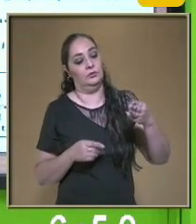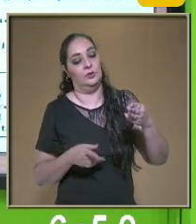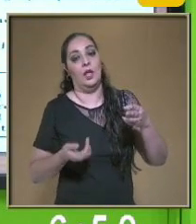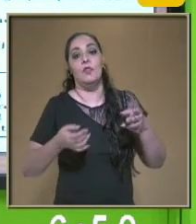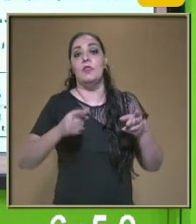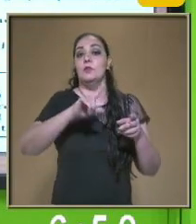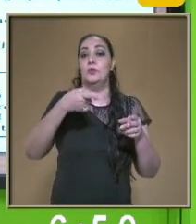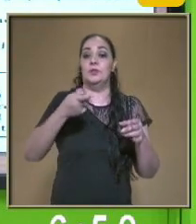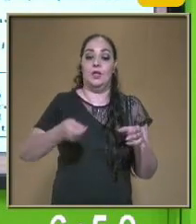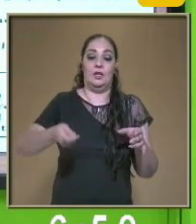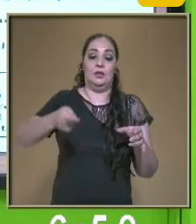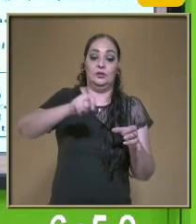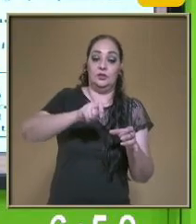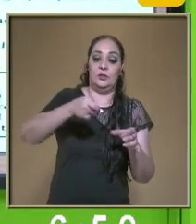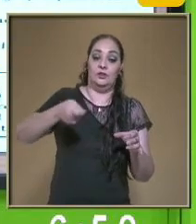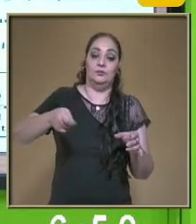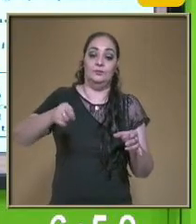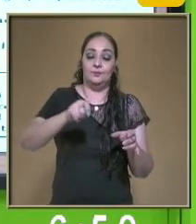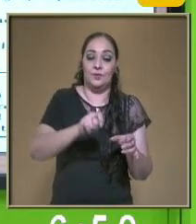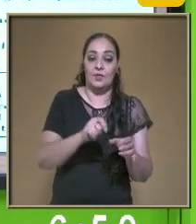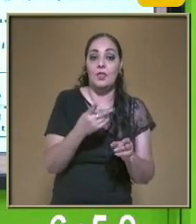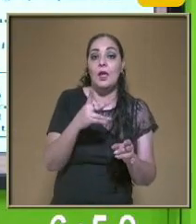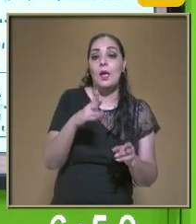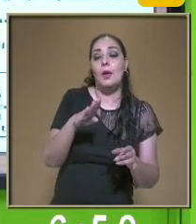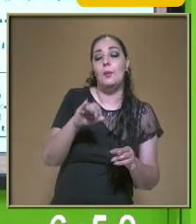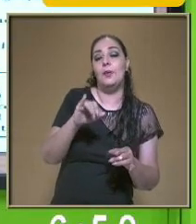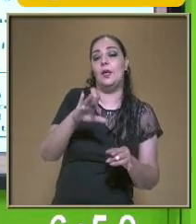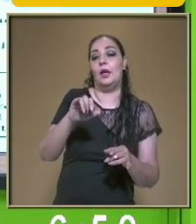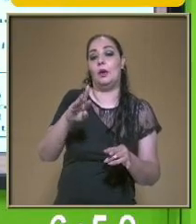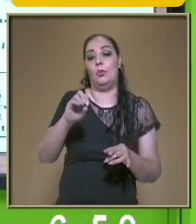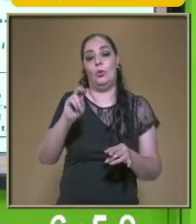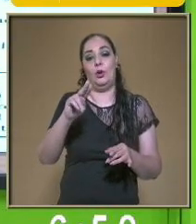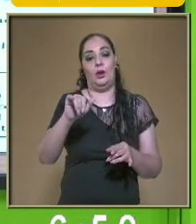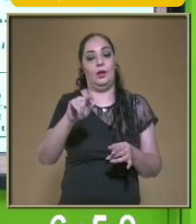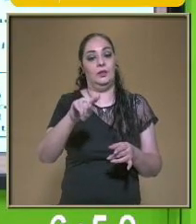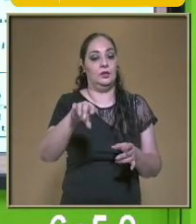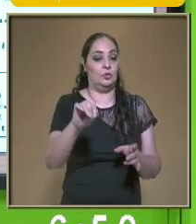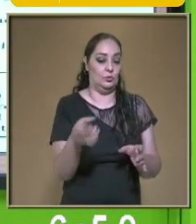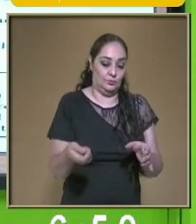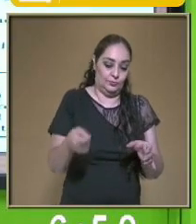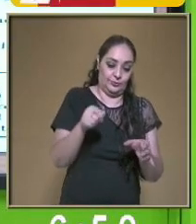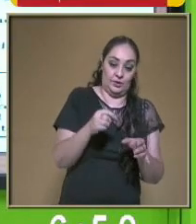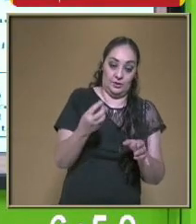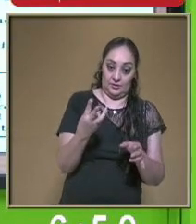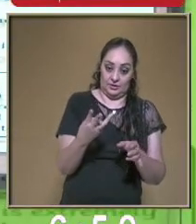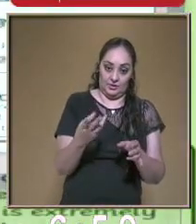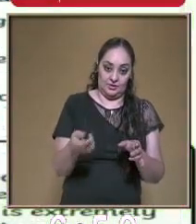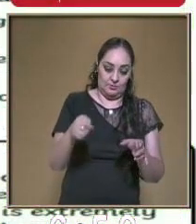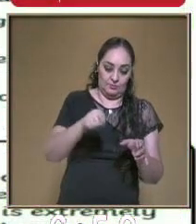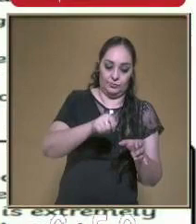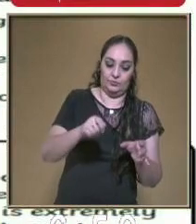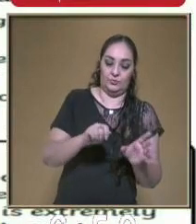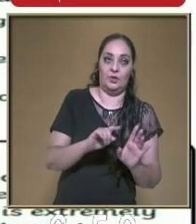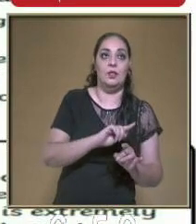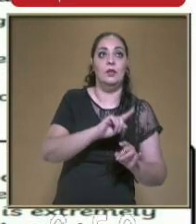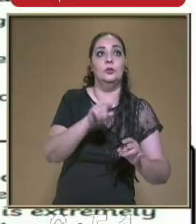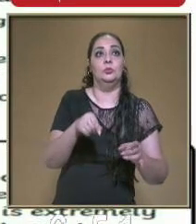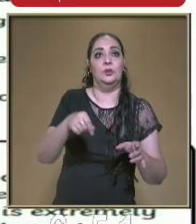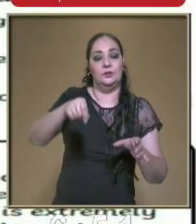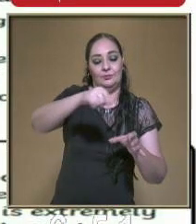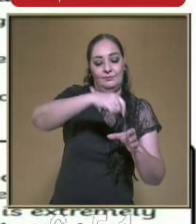3 teaspoons, okay, this is the quantity of bicarbonate of soda, and give it a good stir